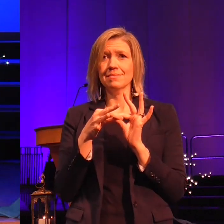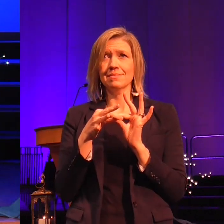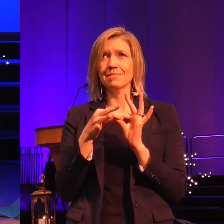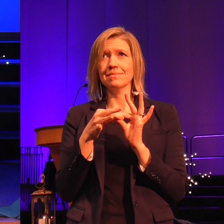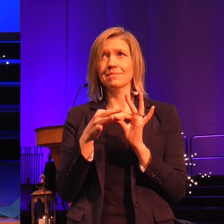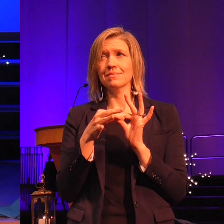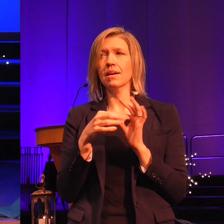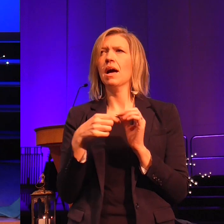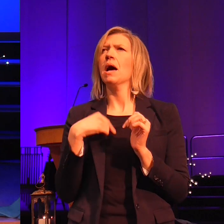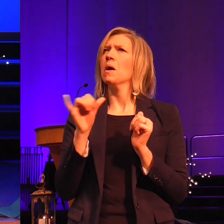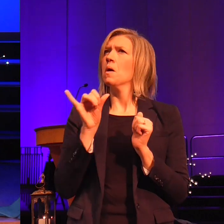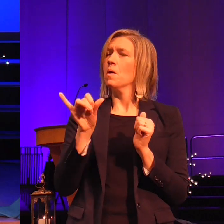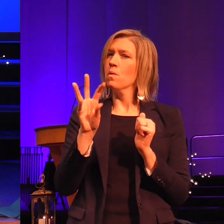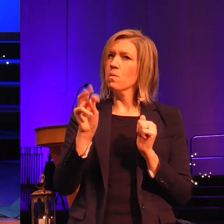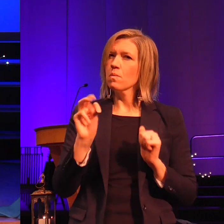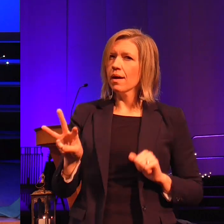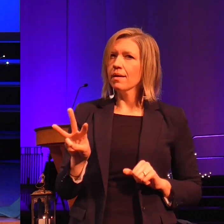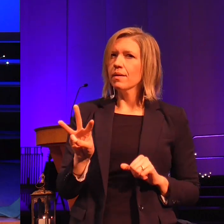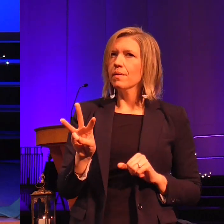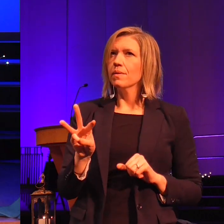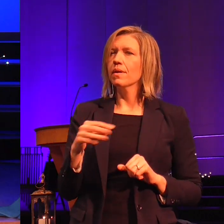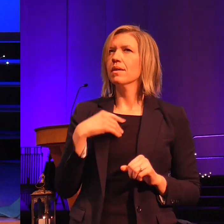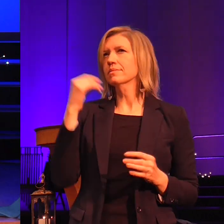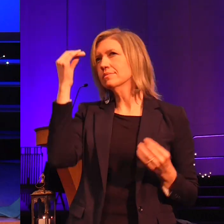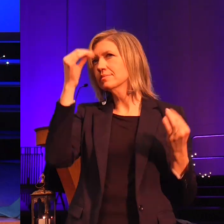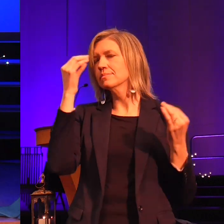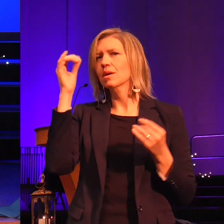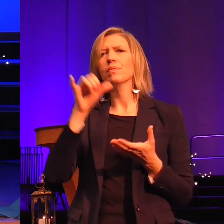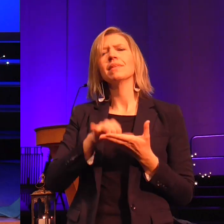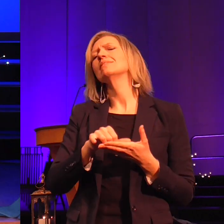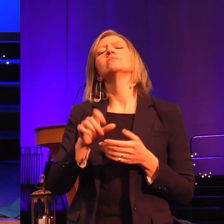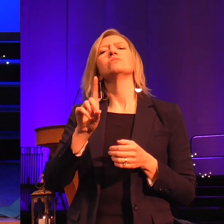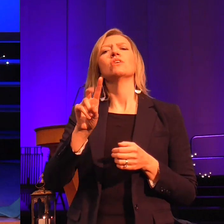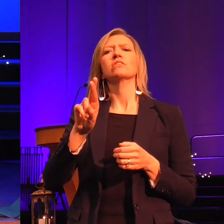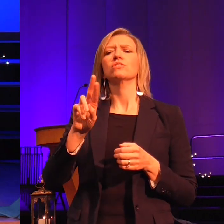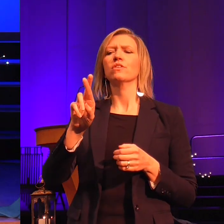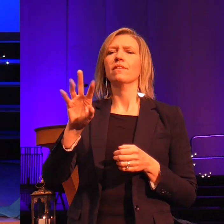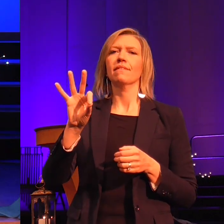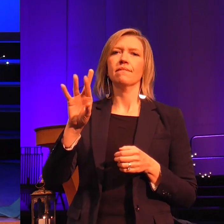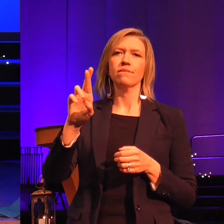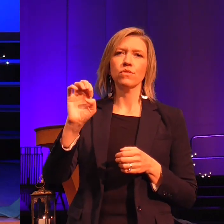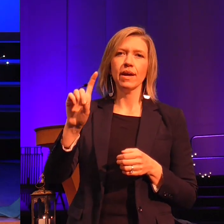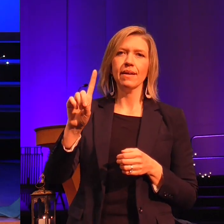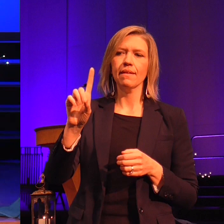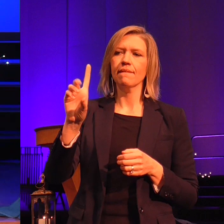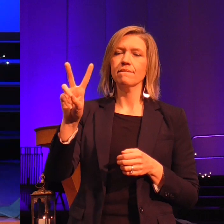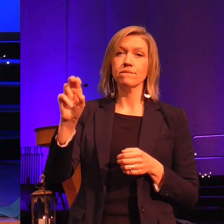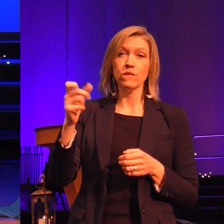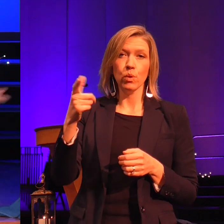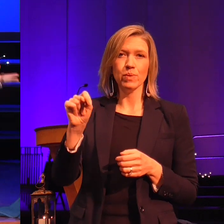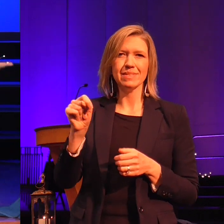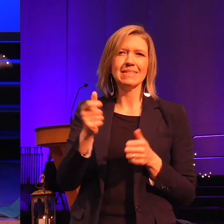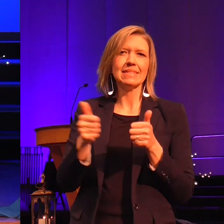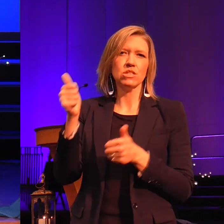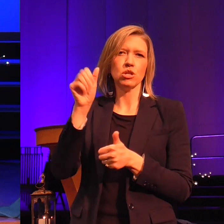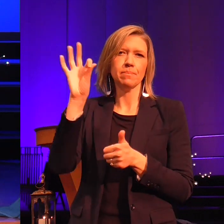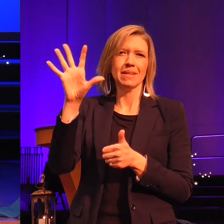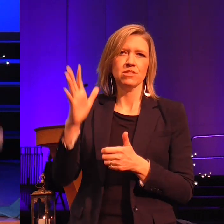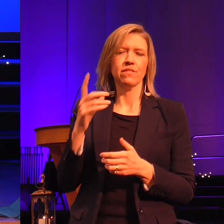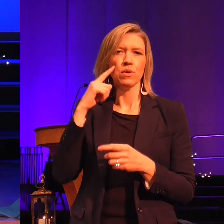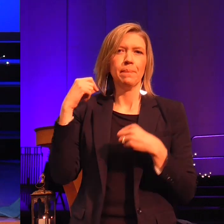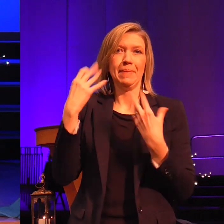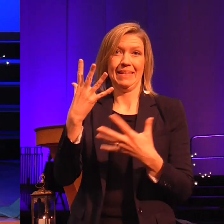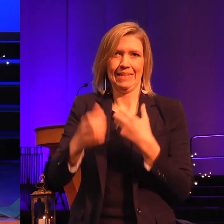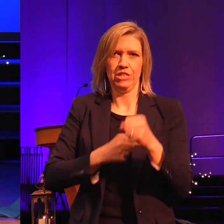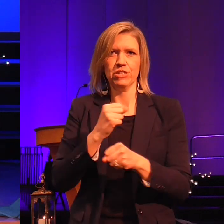And I was like, wow. And I would contemplate that. Dr. Fred Vogt, who was the senior minister here for many, many years, I worked here on staff before